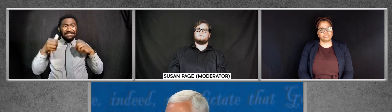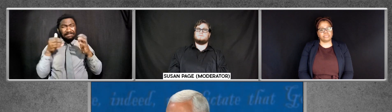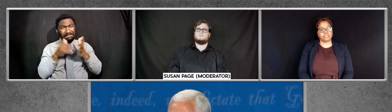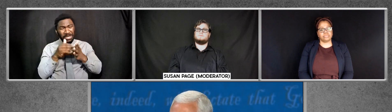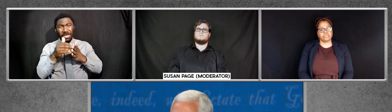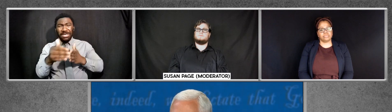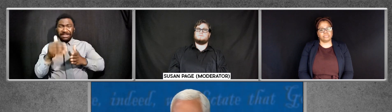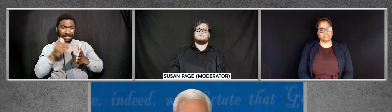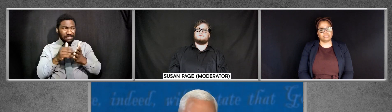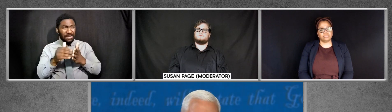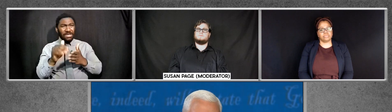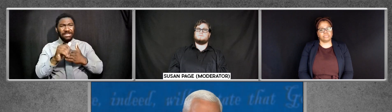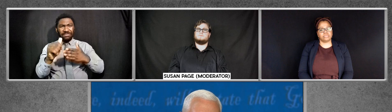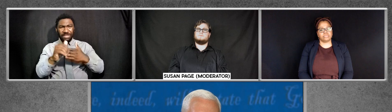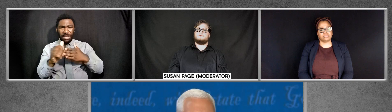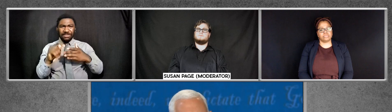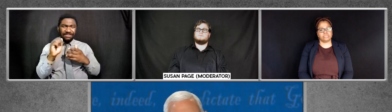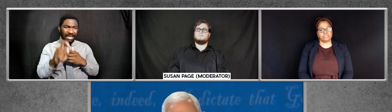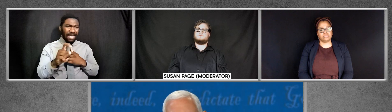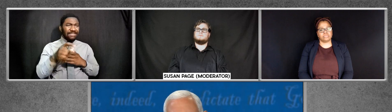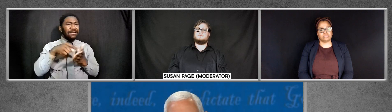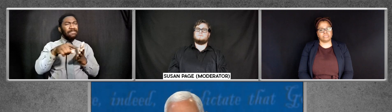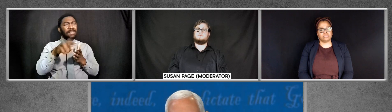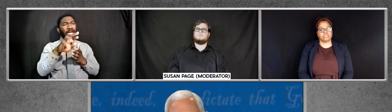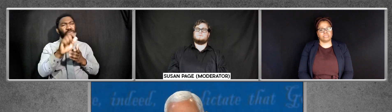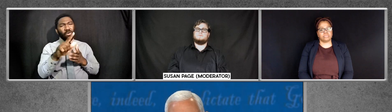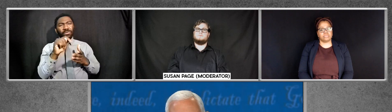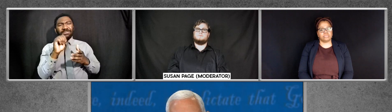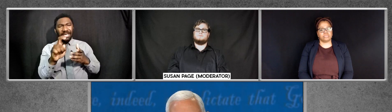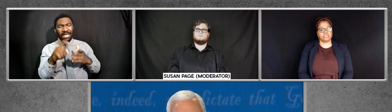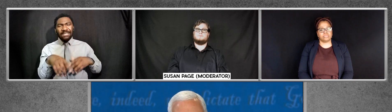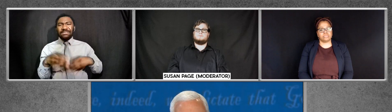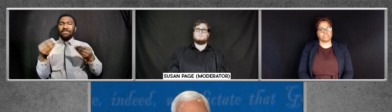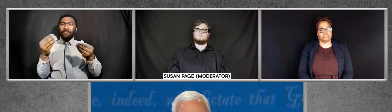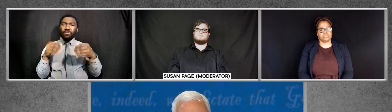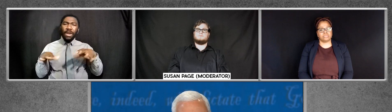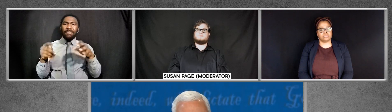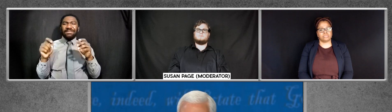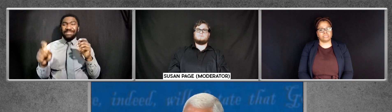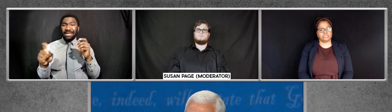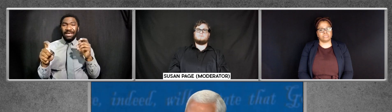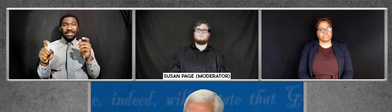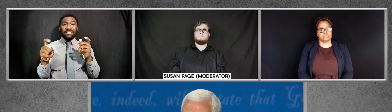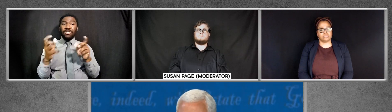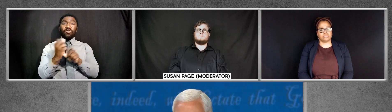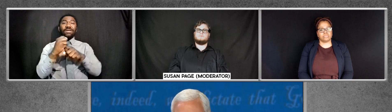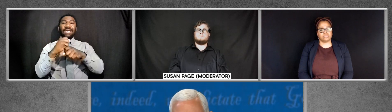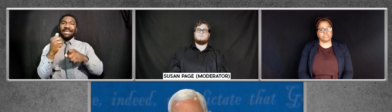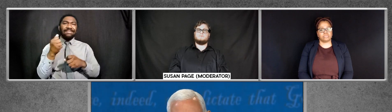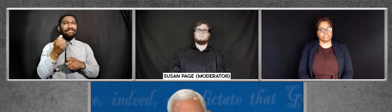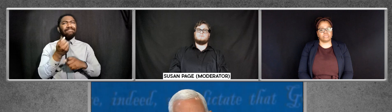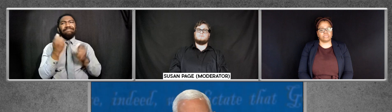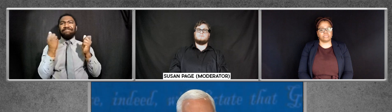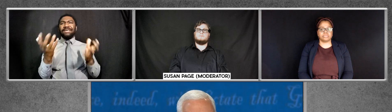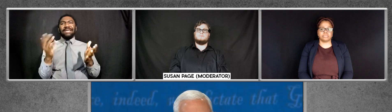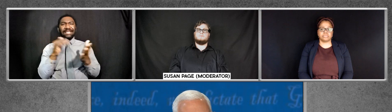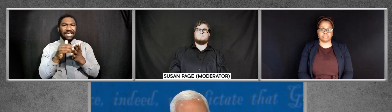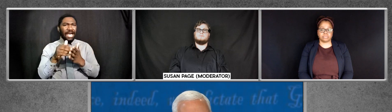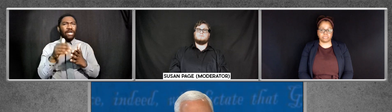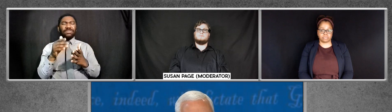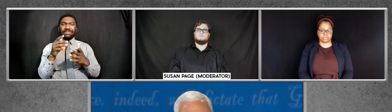payroll taxes, property taxes. He's created tens of thousands of American jobs. And the president said those public reports